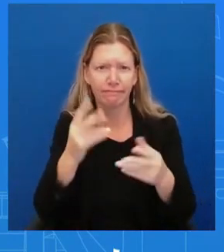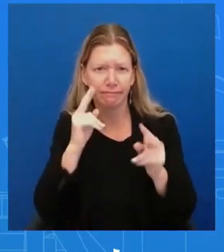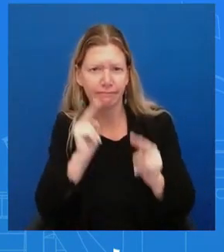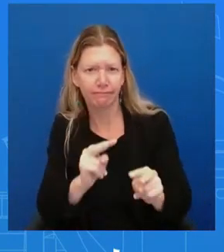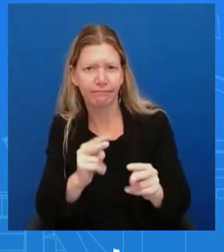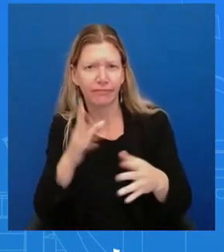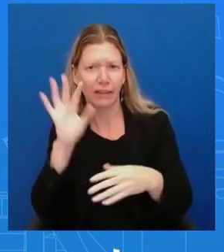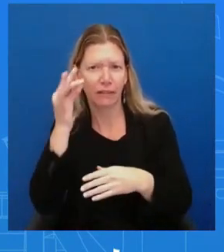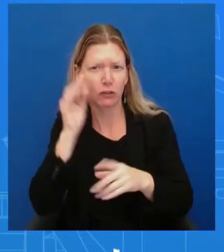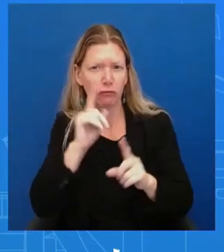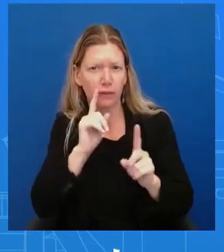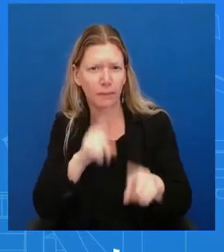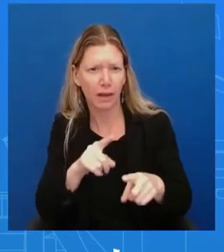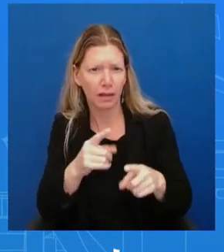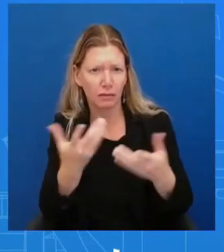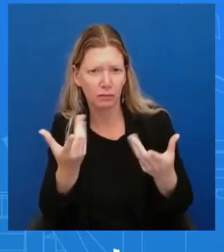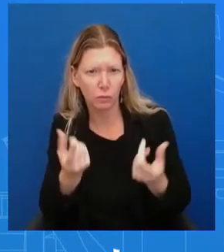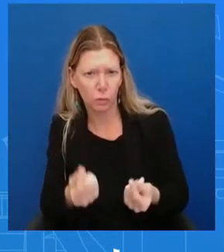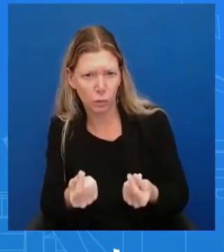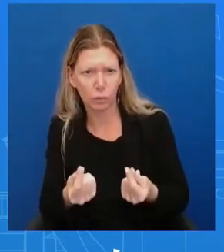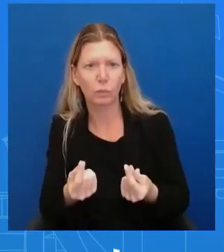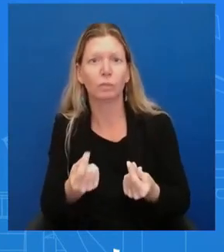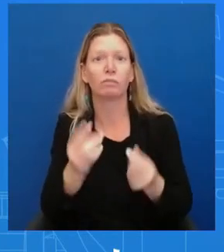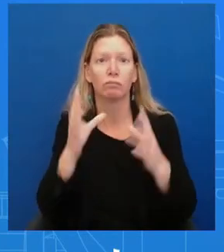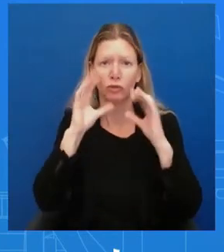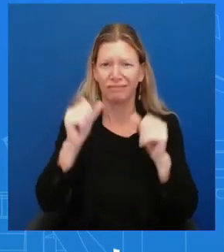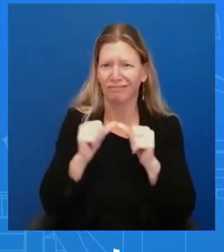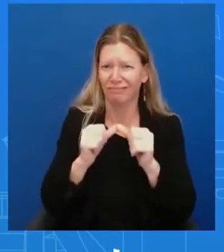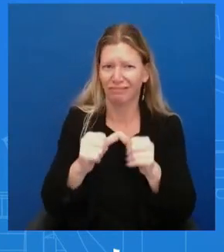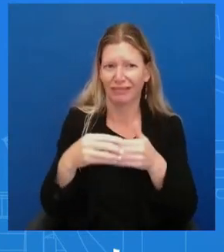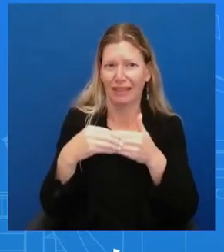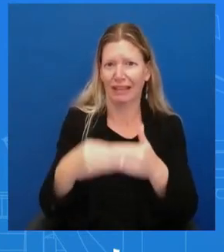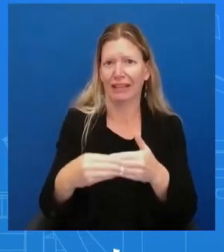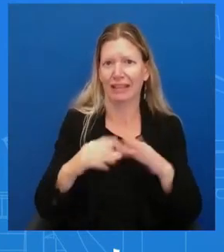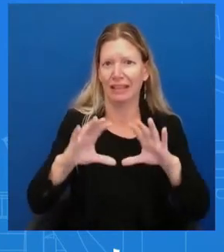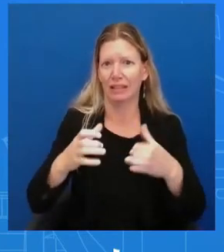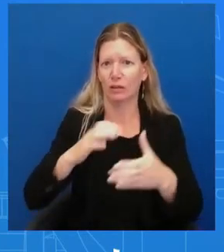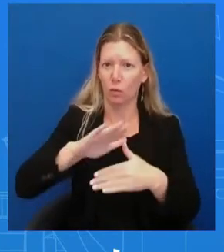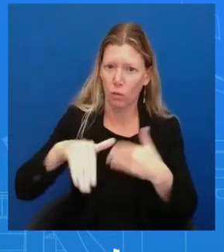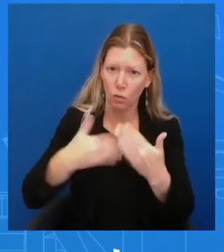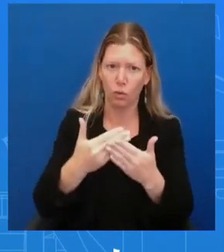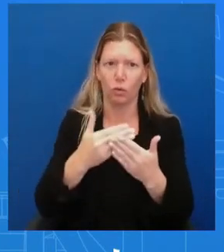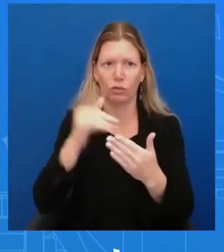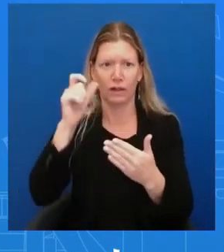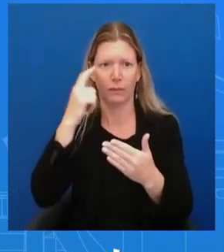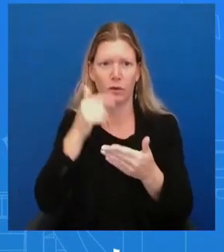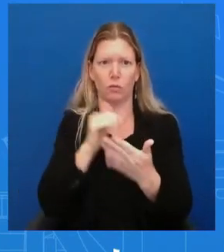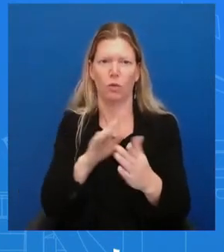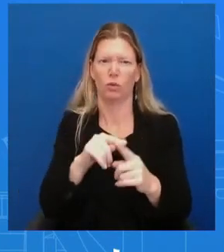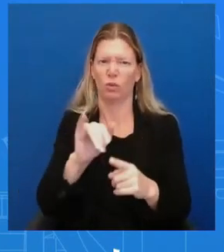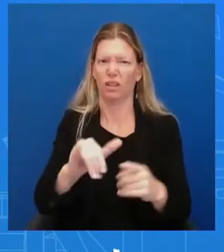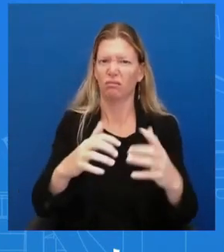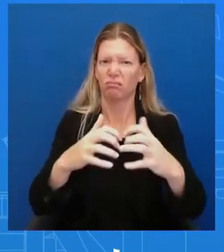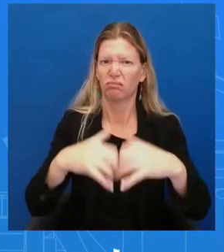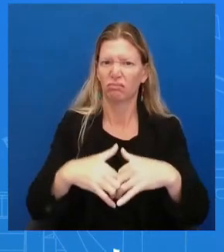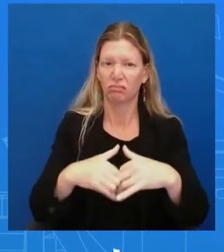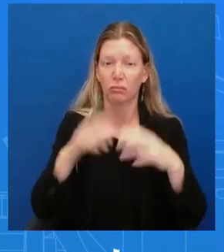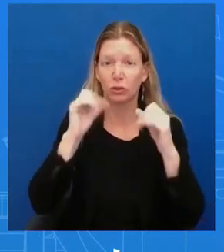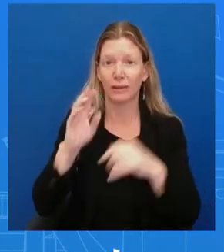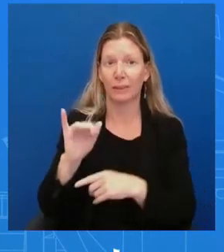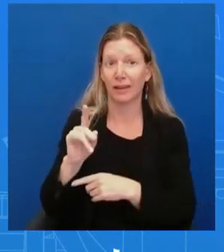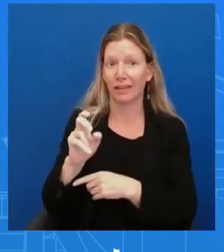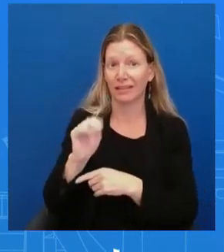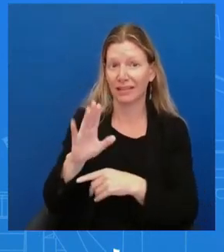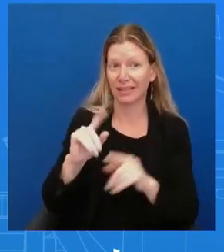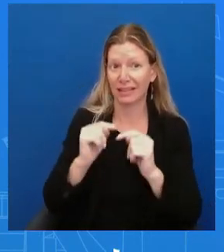to the collapse. President Biden and his team are working with Governor Moore, the congressional delegation, Mayor Scott, and numerous